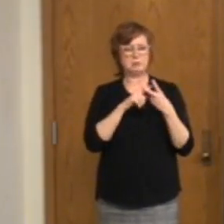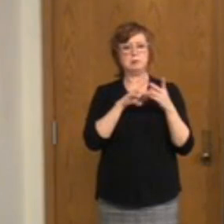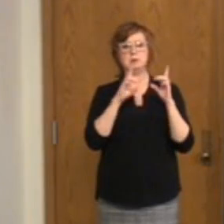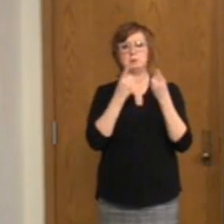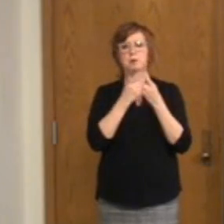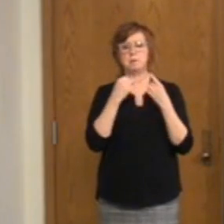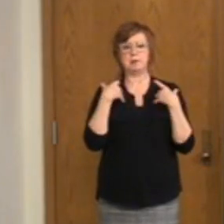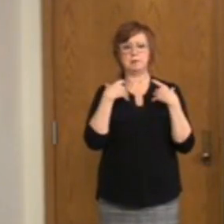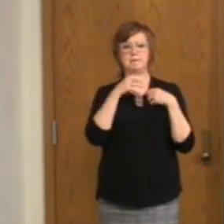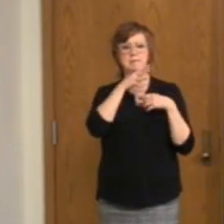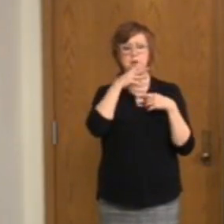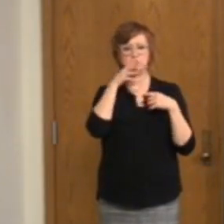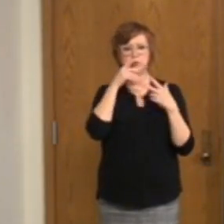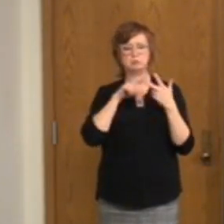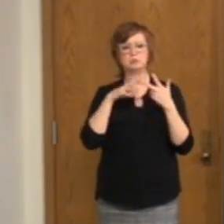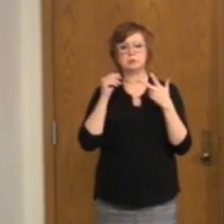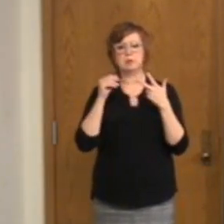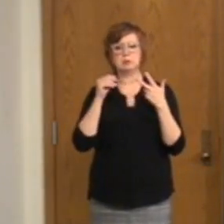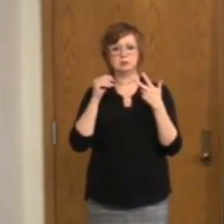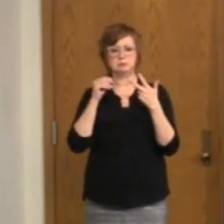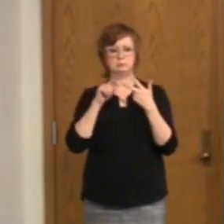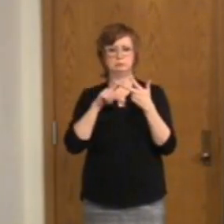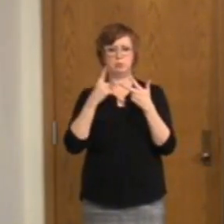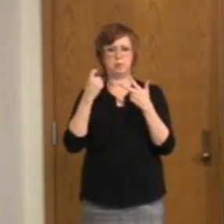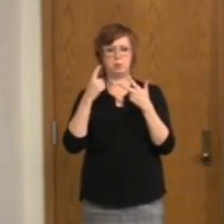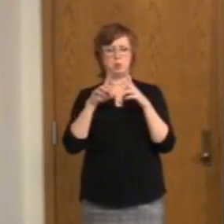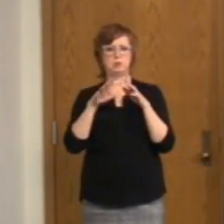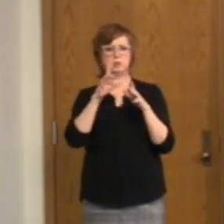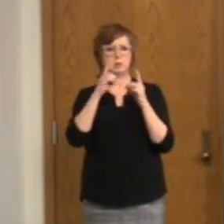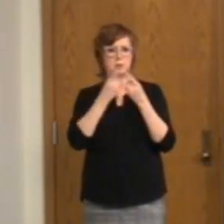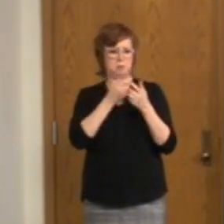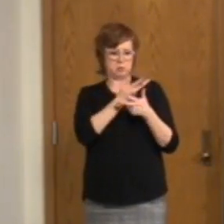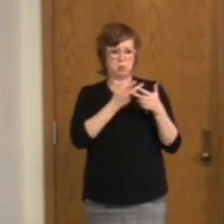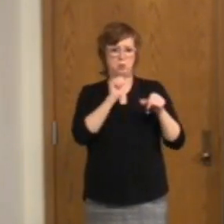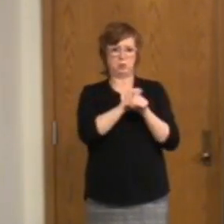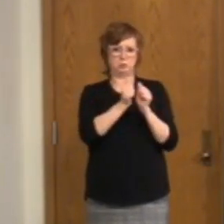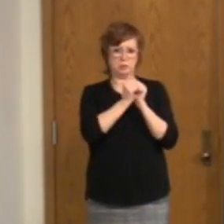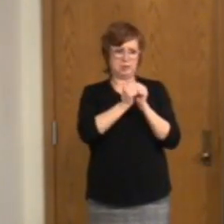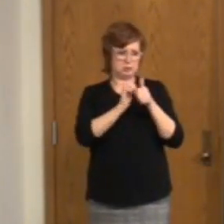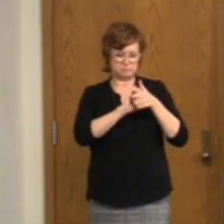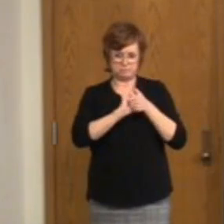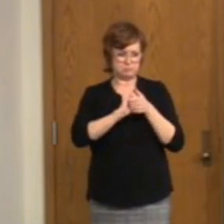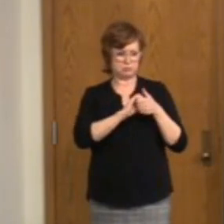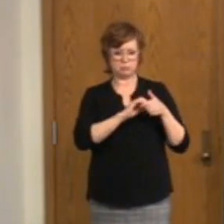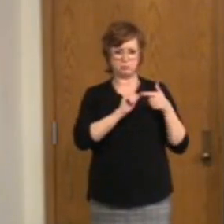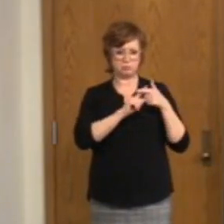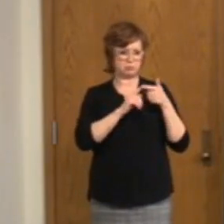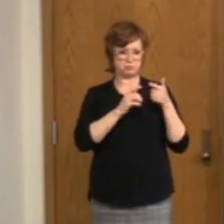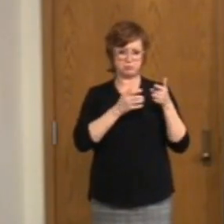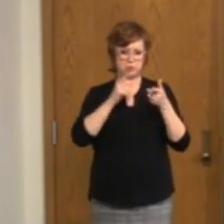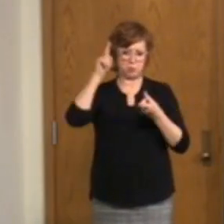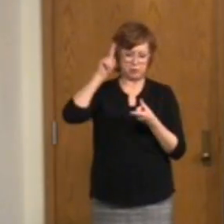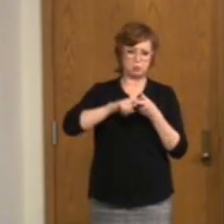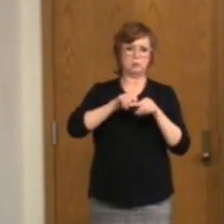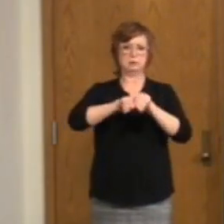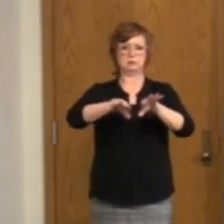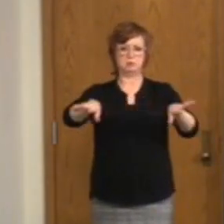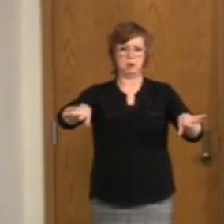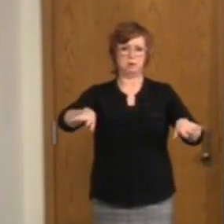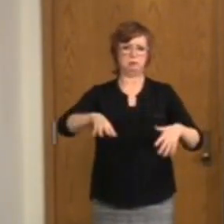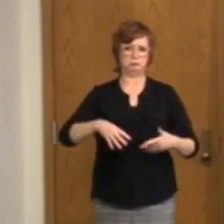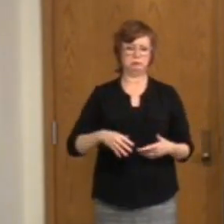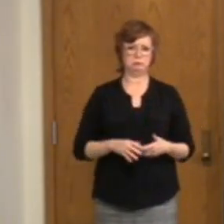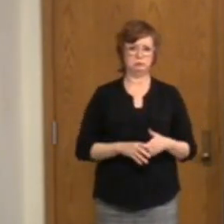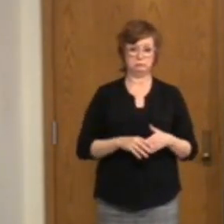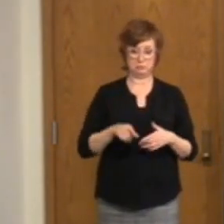throughout, with all industries, including meat processing industries, to first of all prevent outbreaks of happening. But if outbreaks do